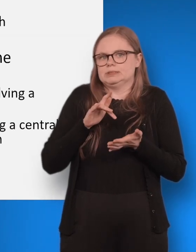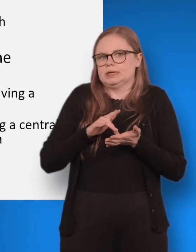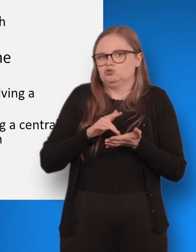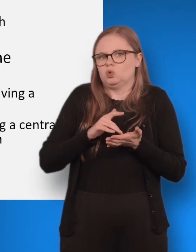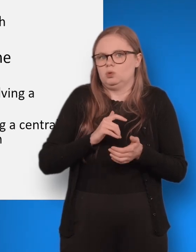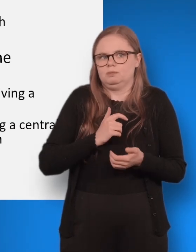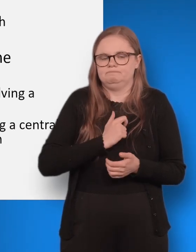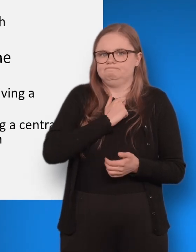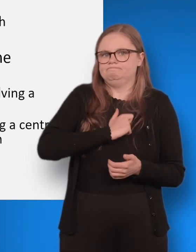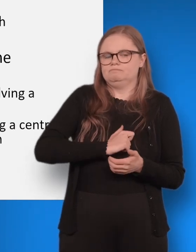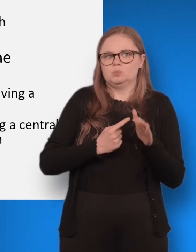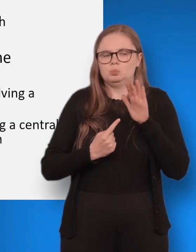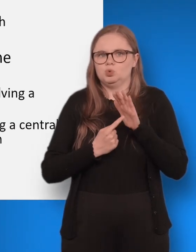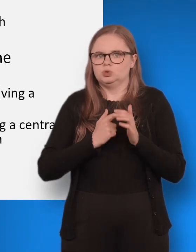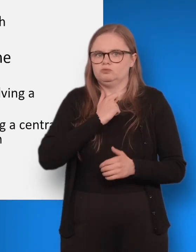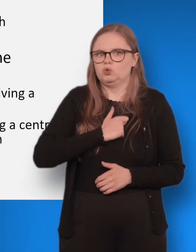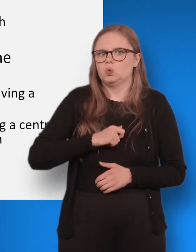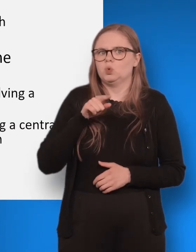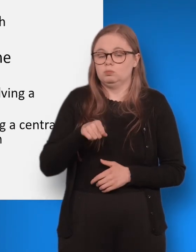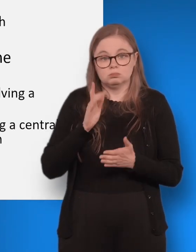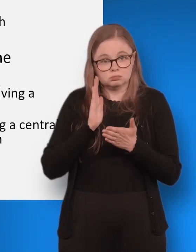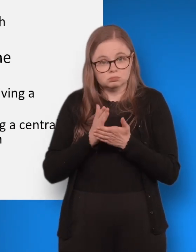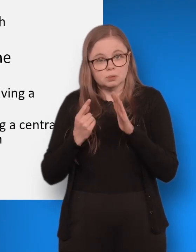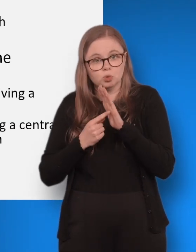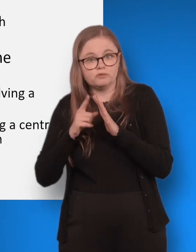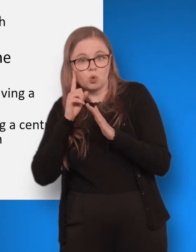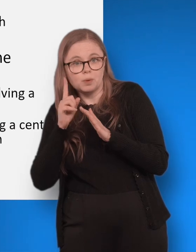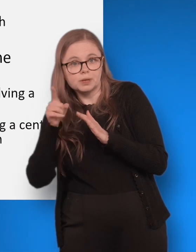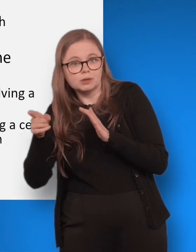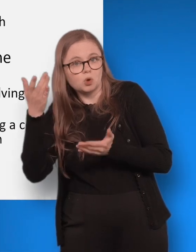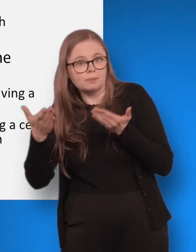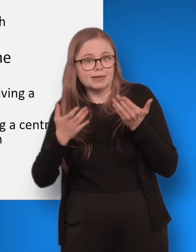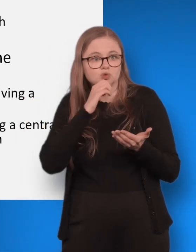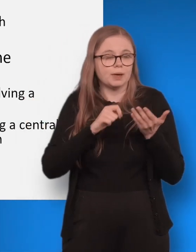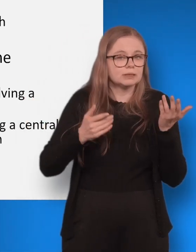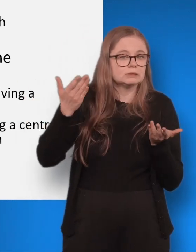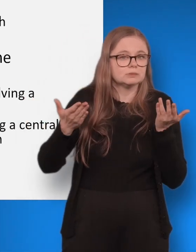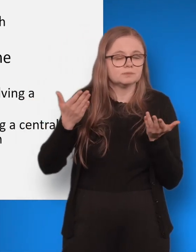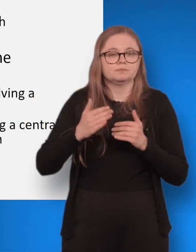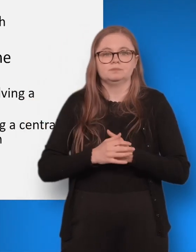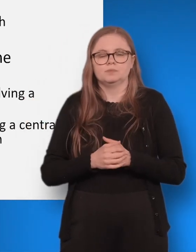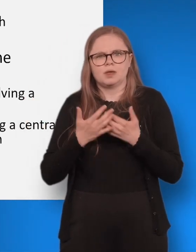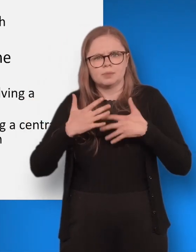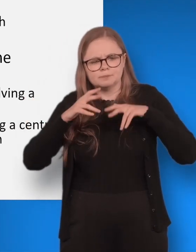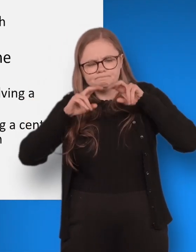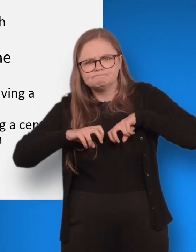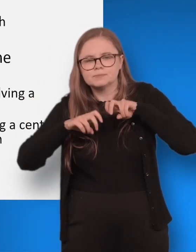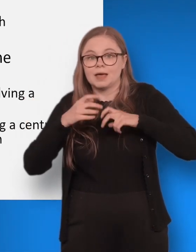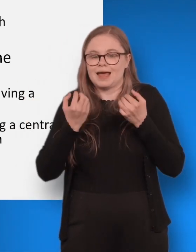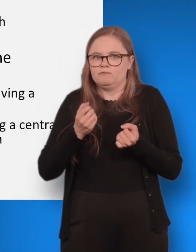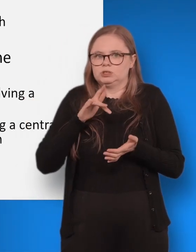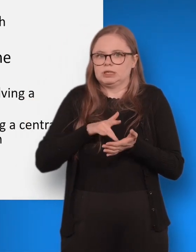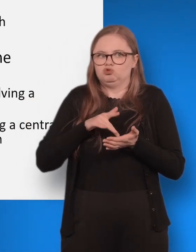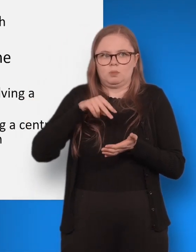space is more important for women academics compared to men, and more specifically, whether holding a central